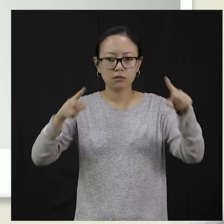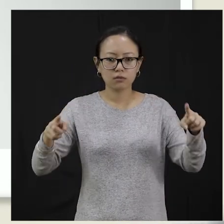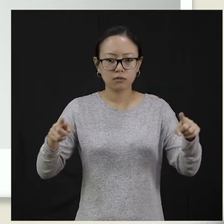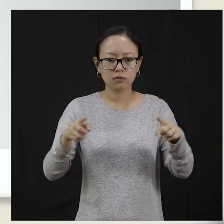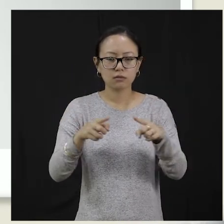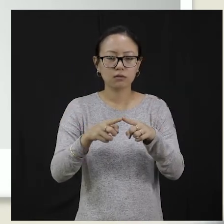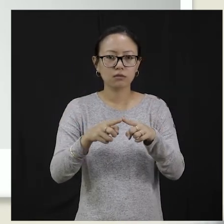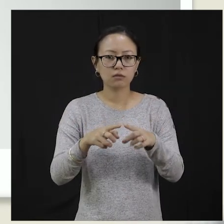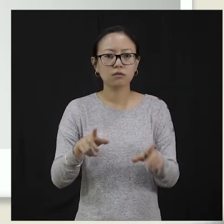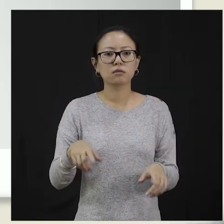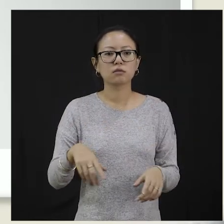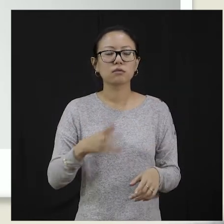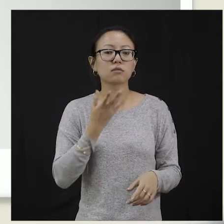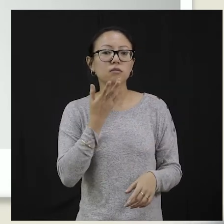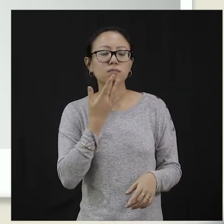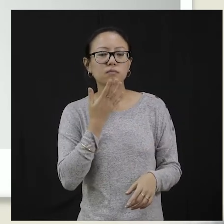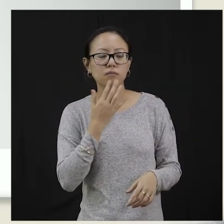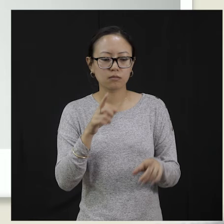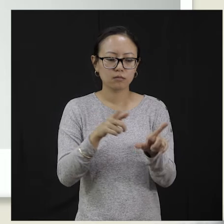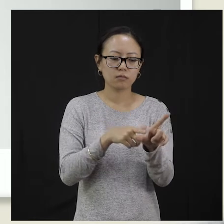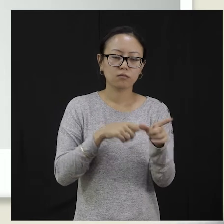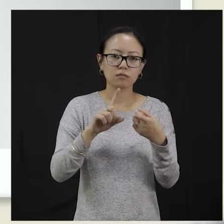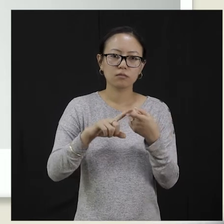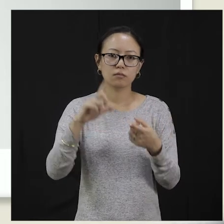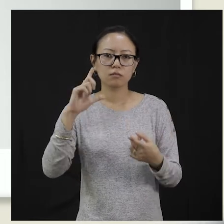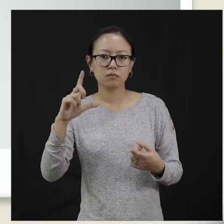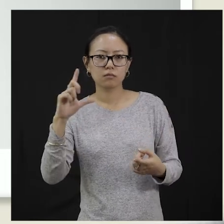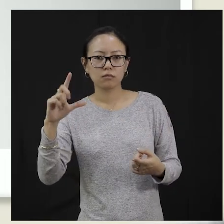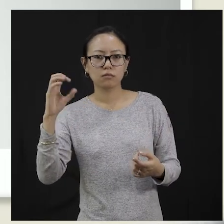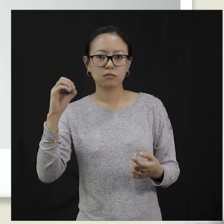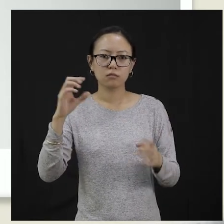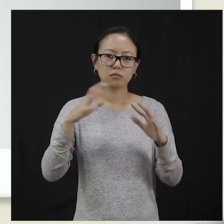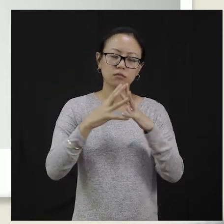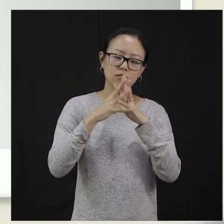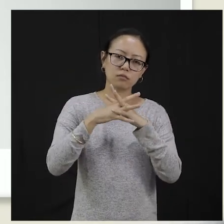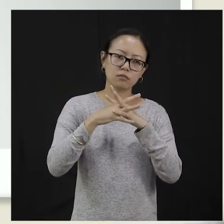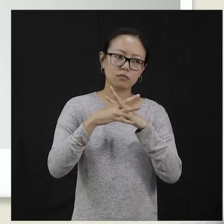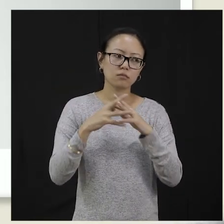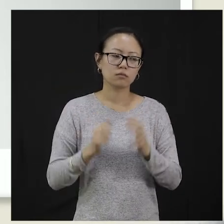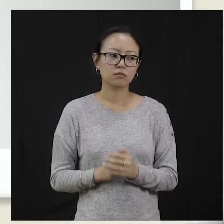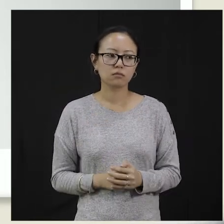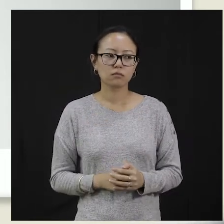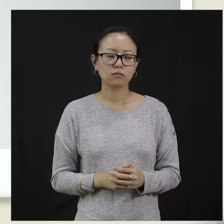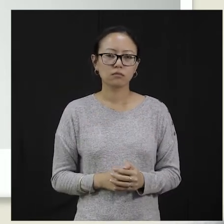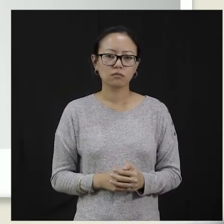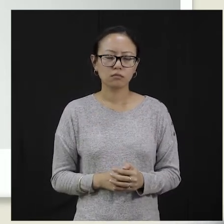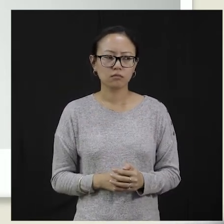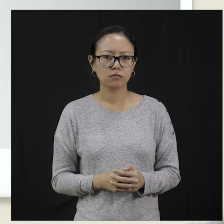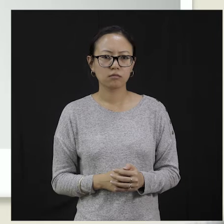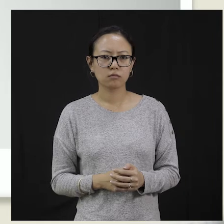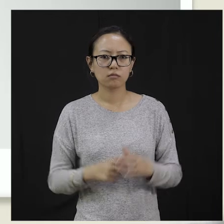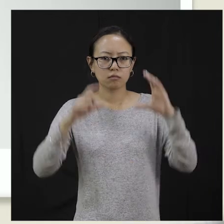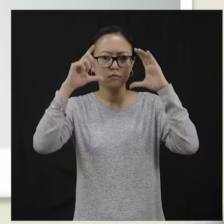You have to color the circle red and the triangles yellow. First, you have to identify